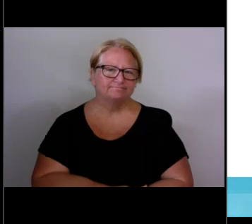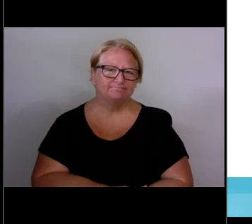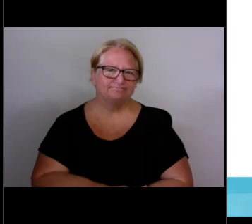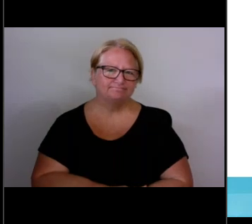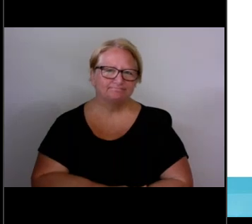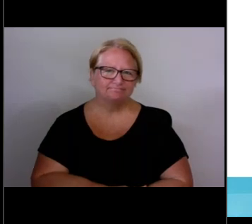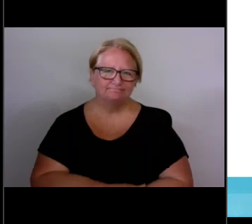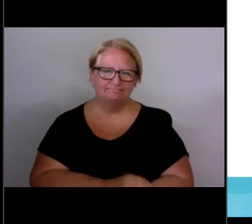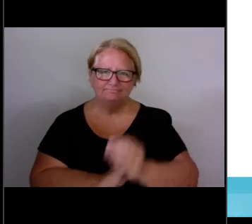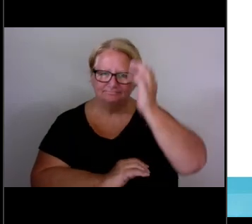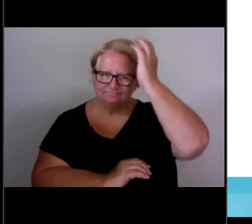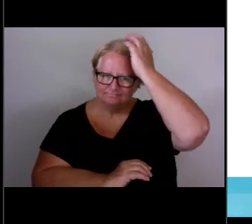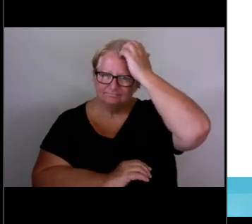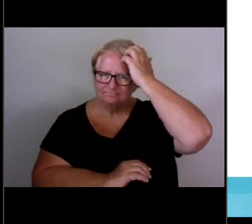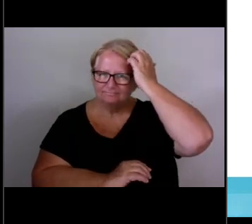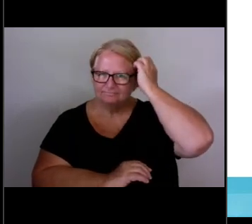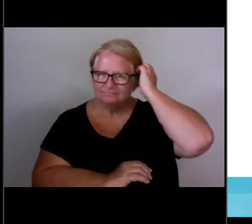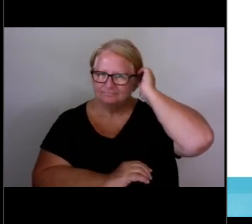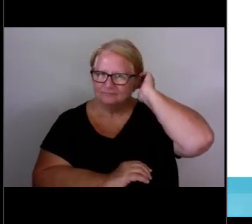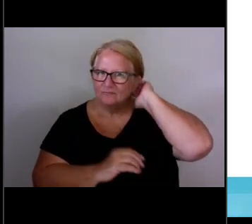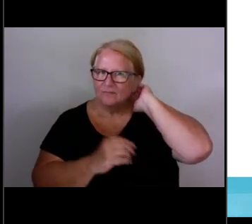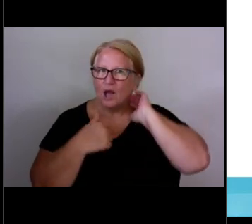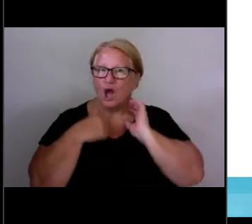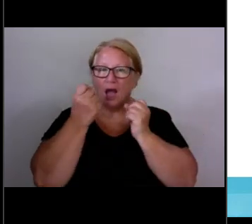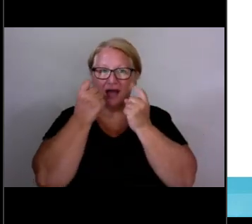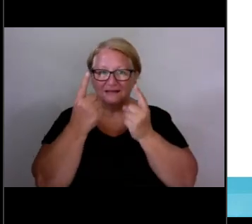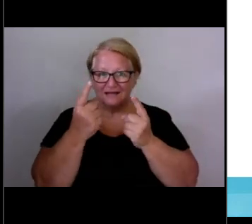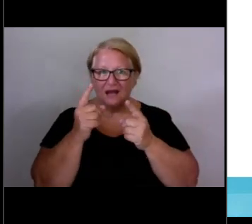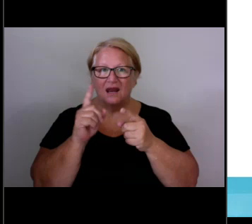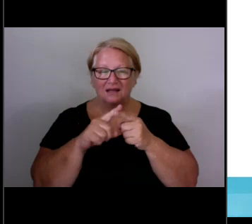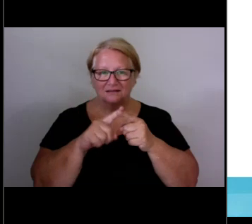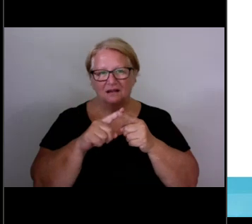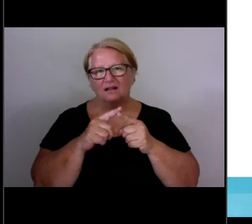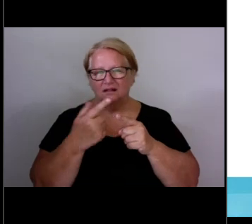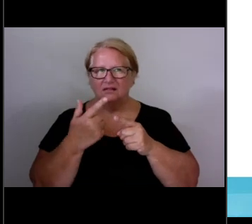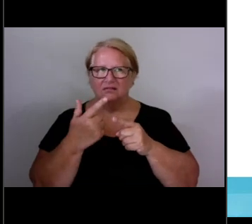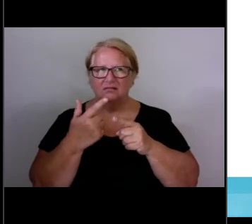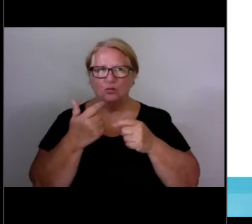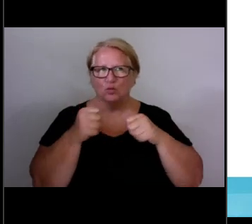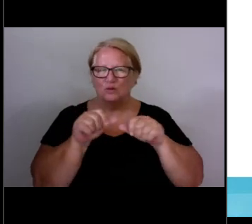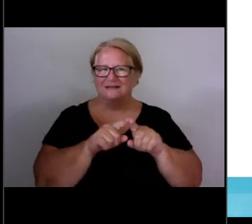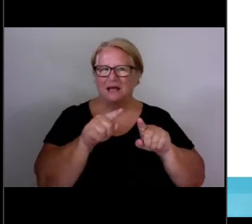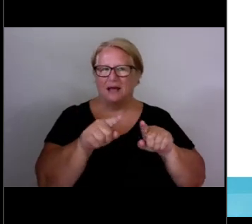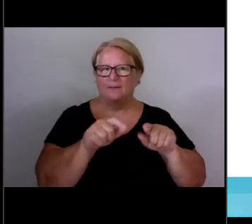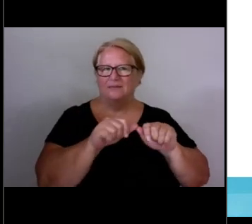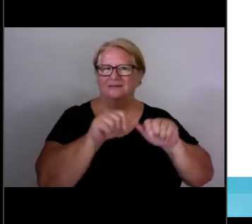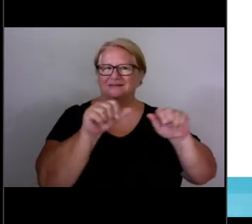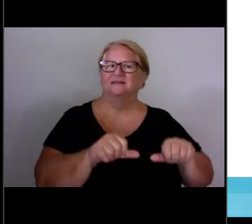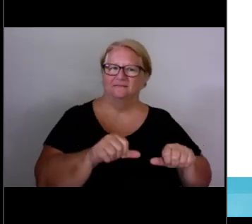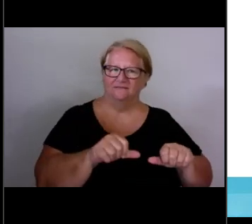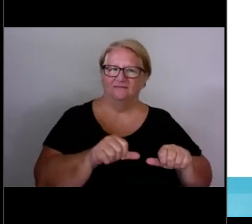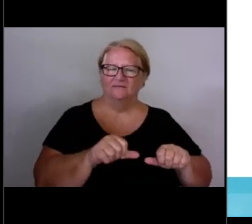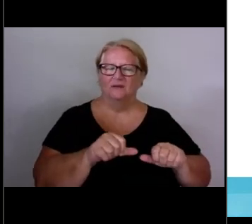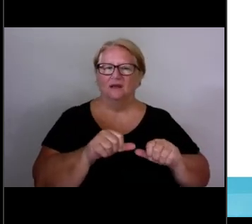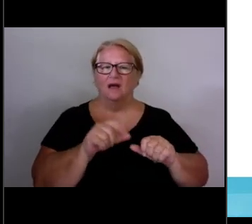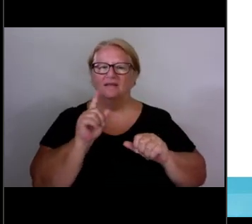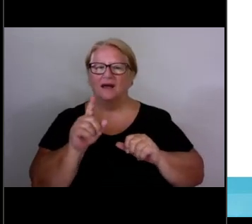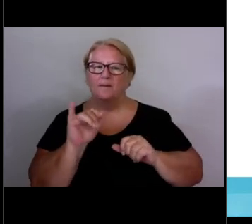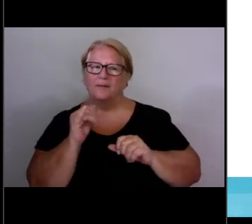I understand that it's still predicated on the principles of restorative justice, there may be